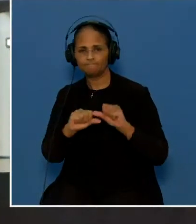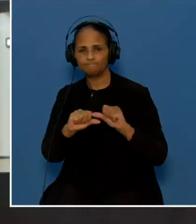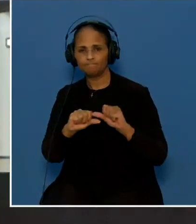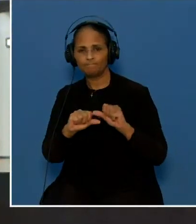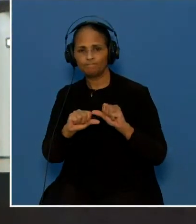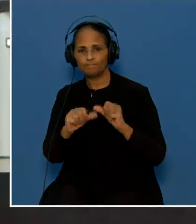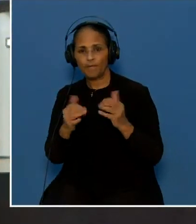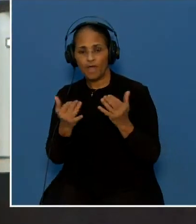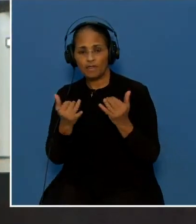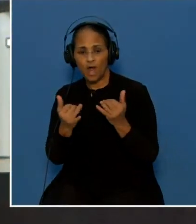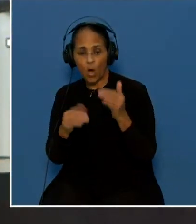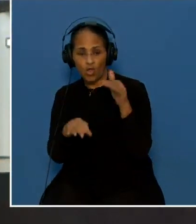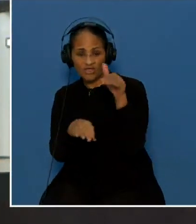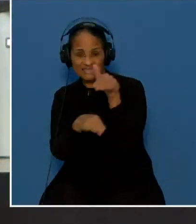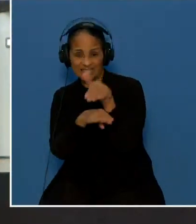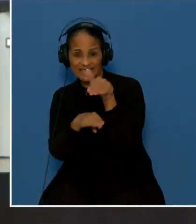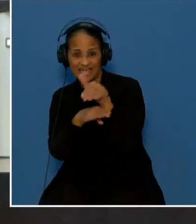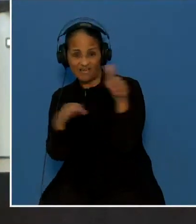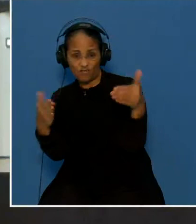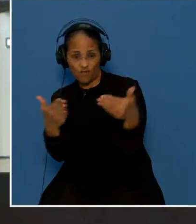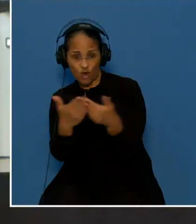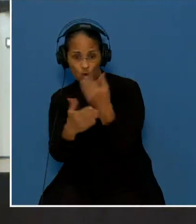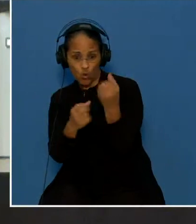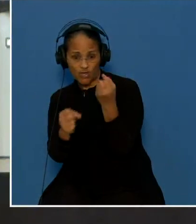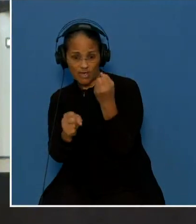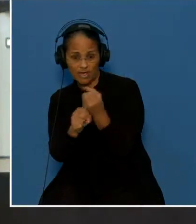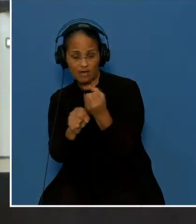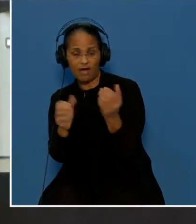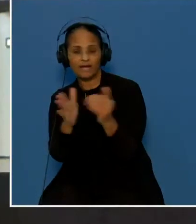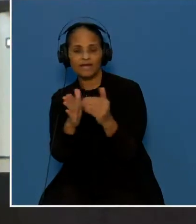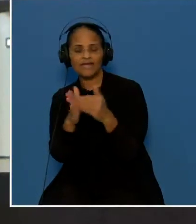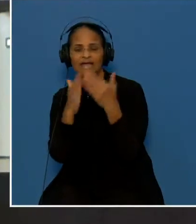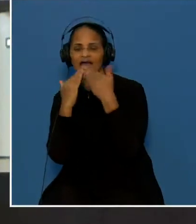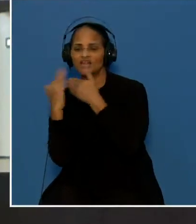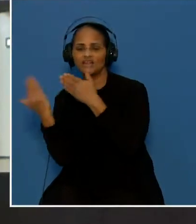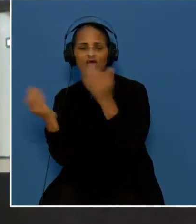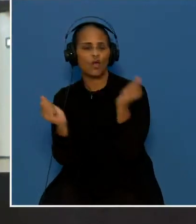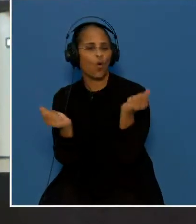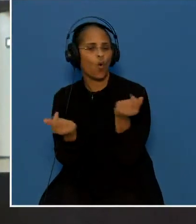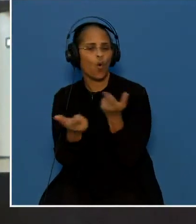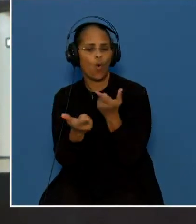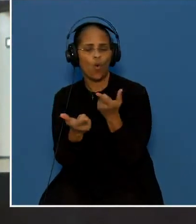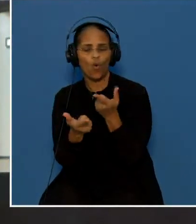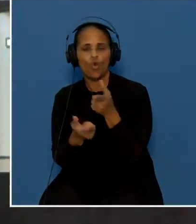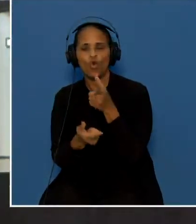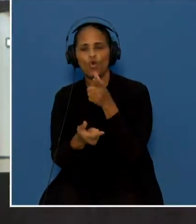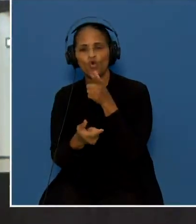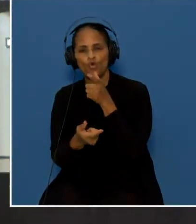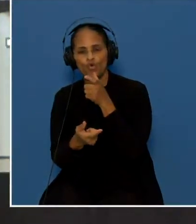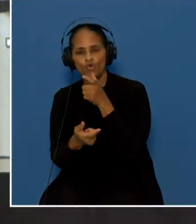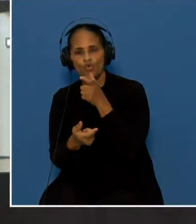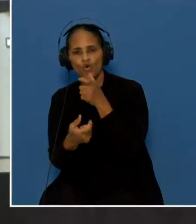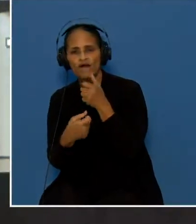On this eve of a new year, I again thank everyone who has made